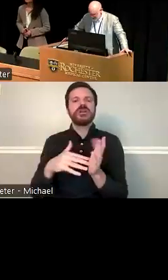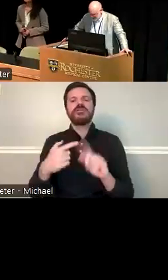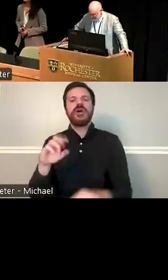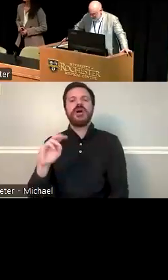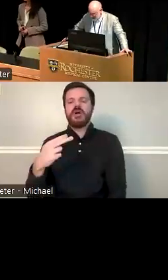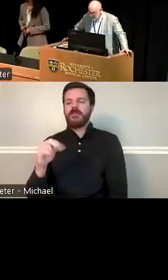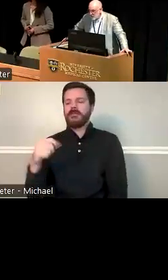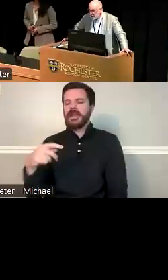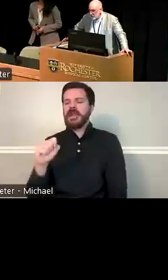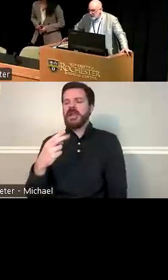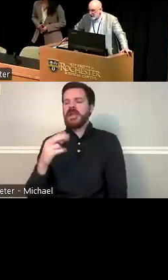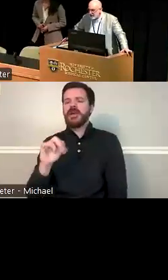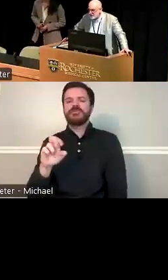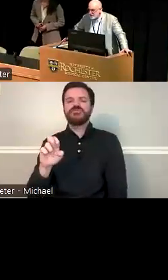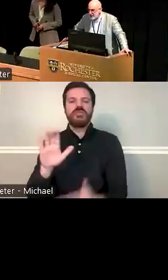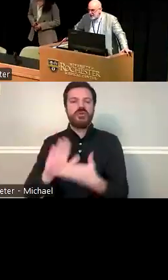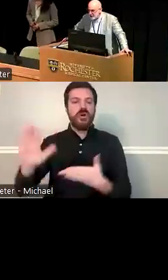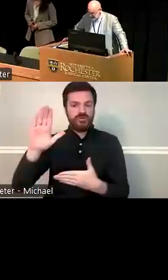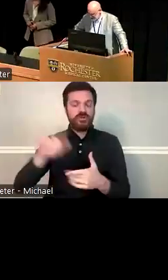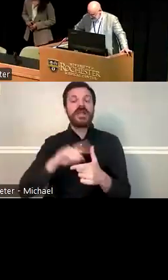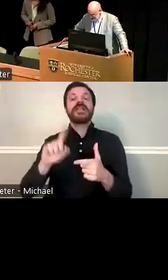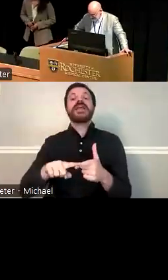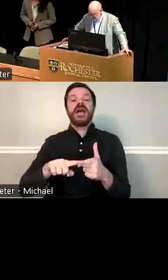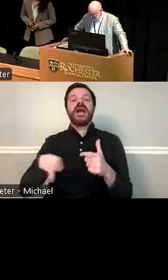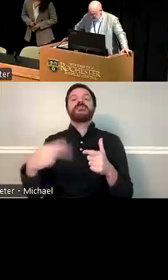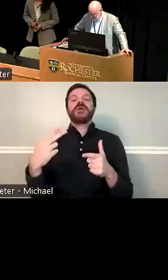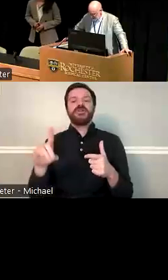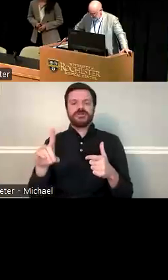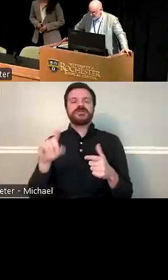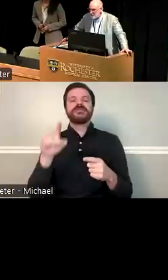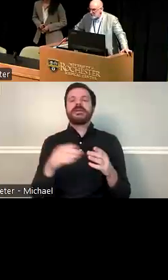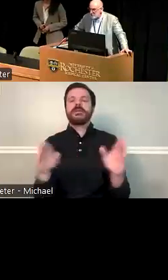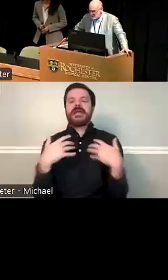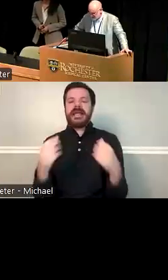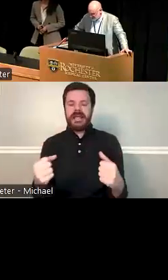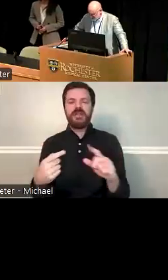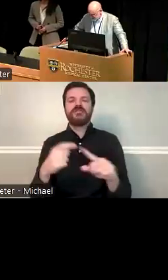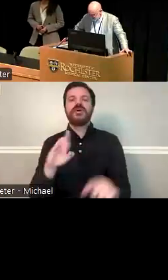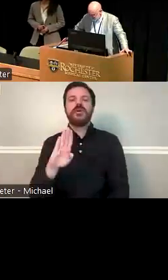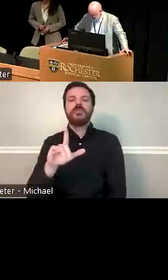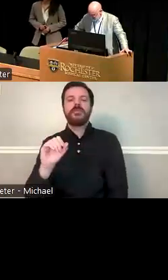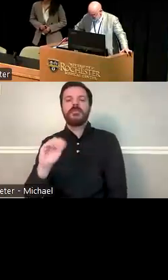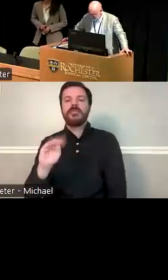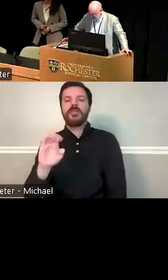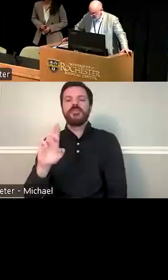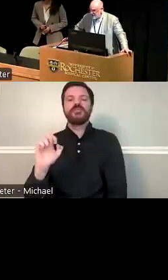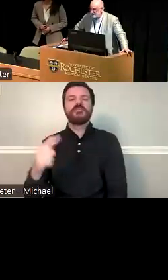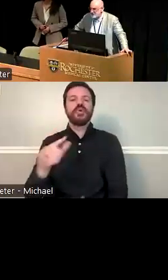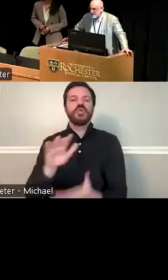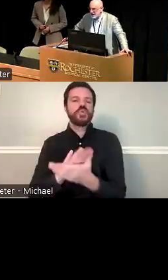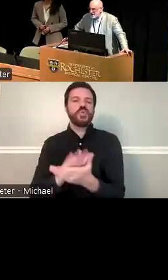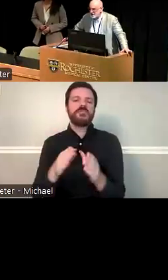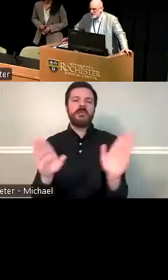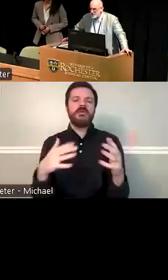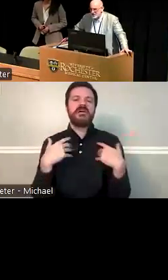College, and then went on to get a PhD in public health from the Bloomberg School of Public Health at